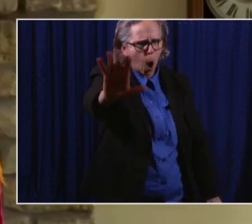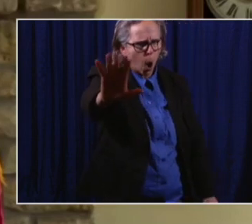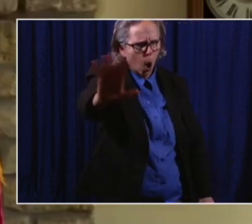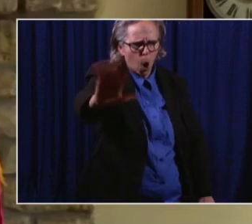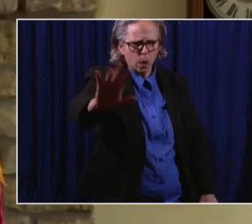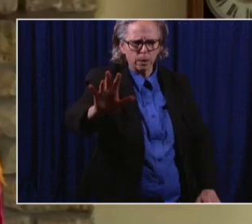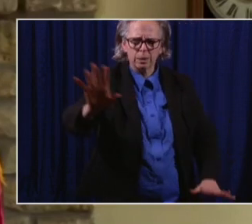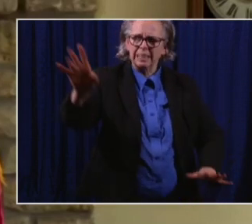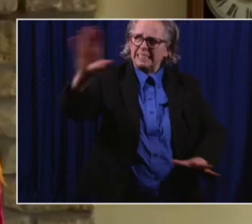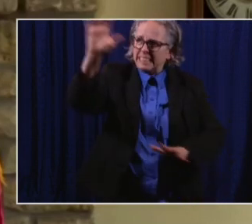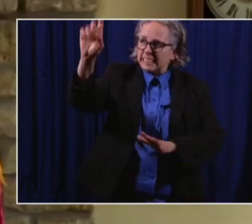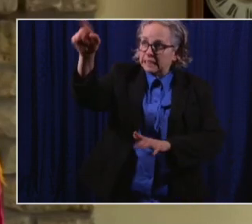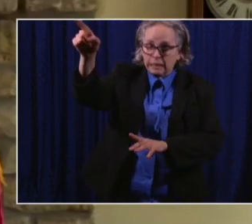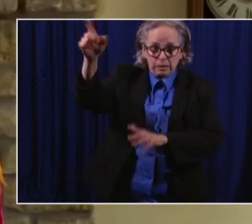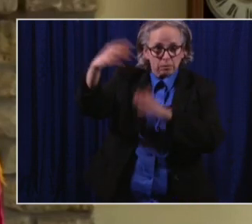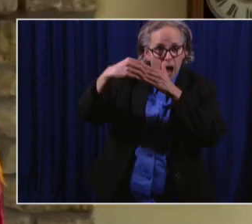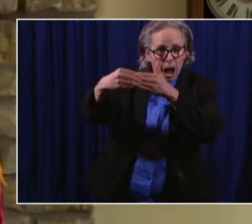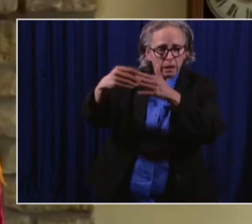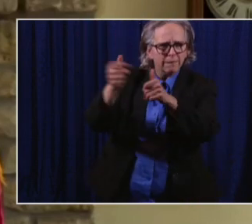CDC.